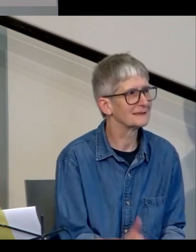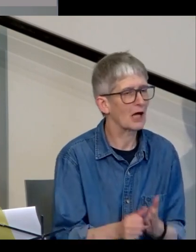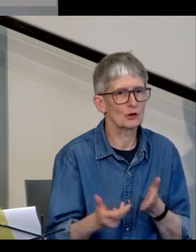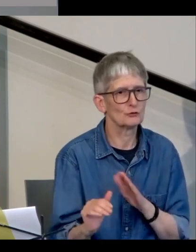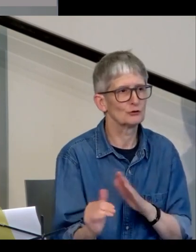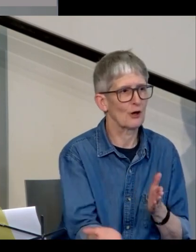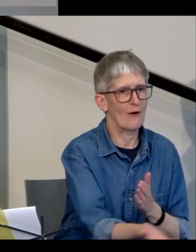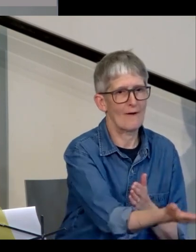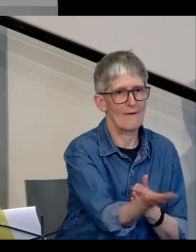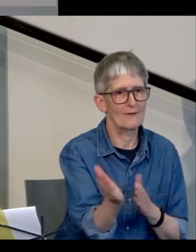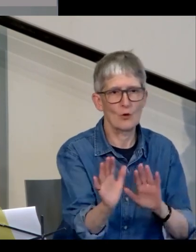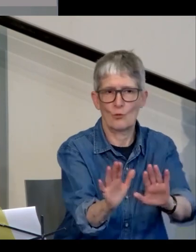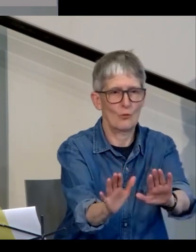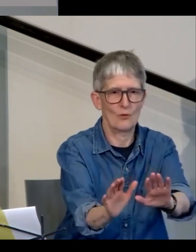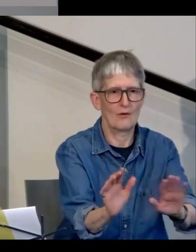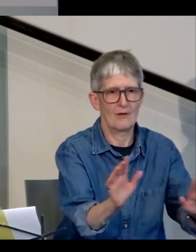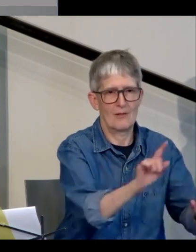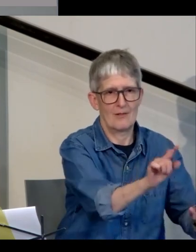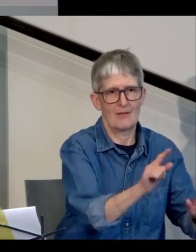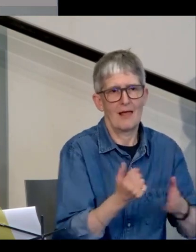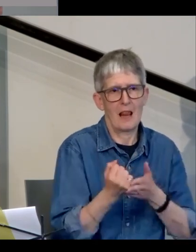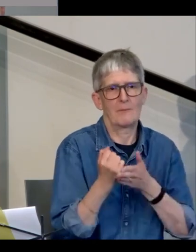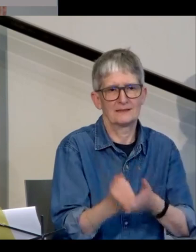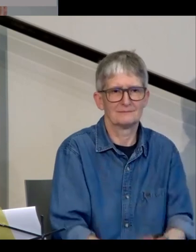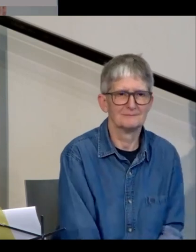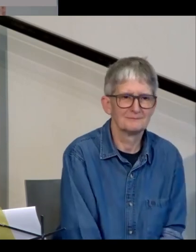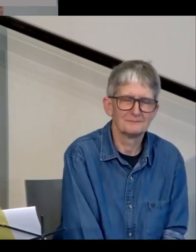serve the elements.